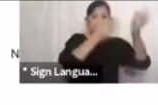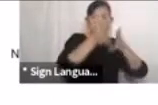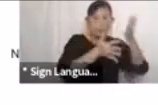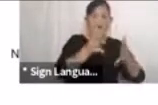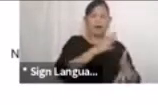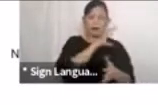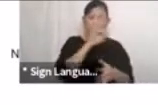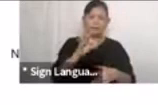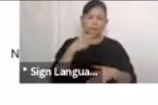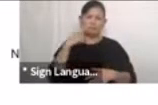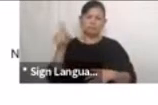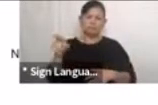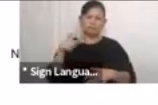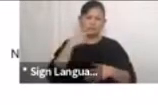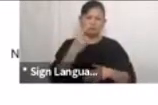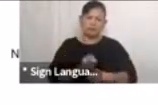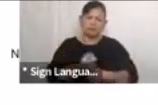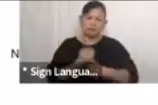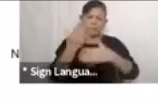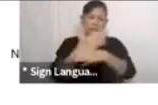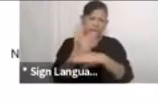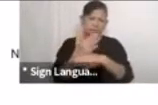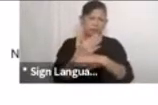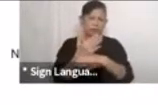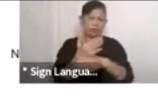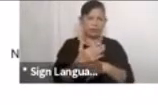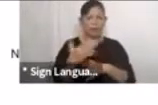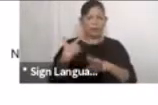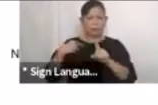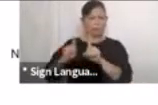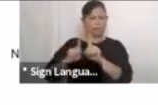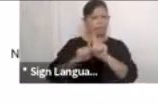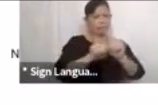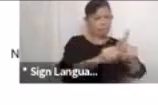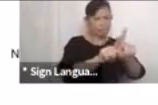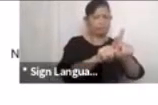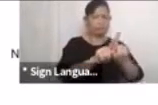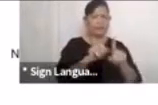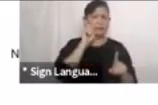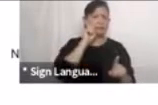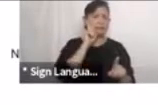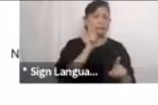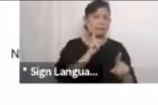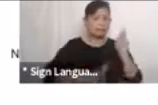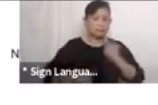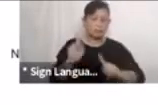specifically sometimes they have to accompany people with hearing disabilities to go to police stations or